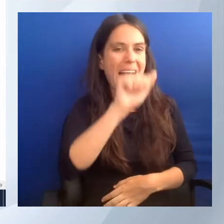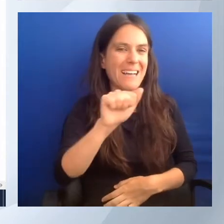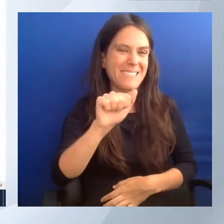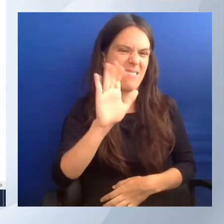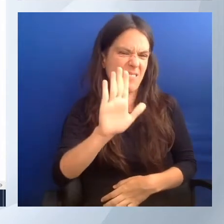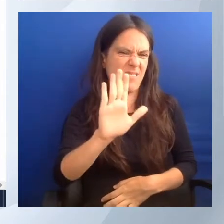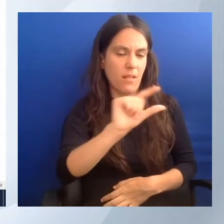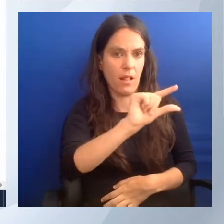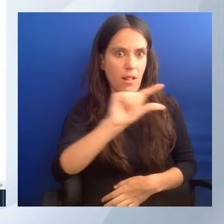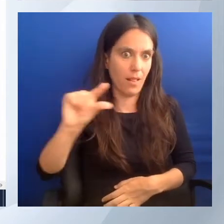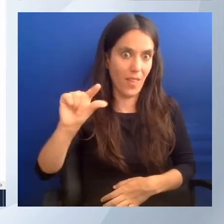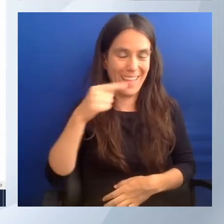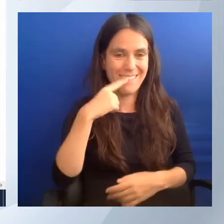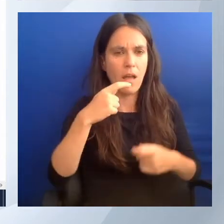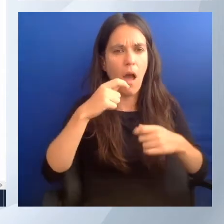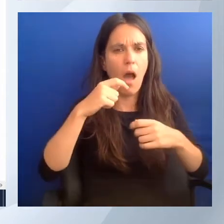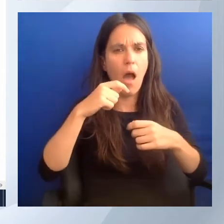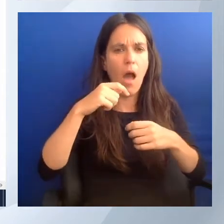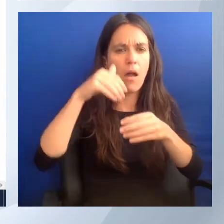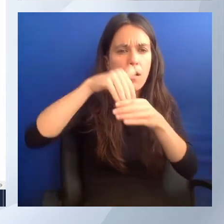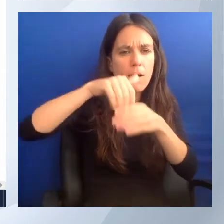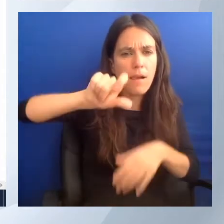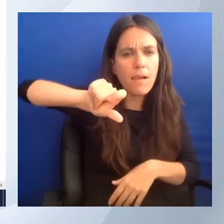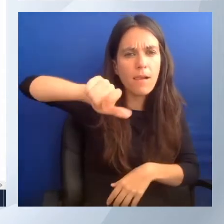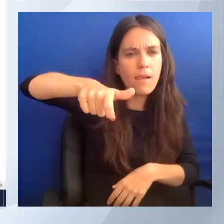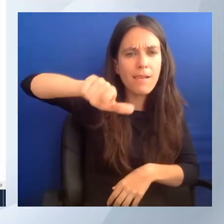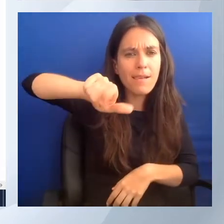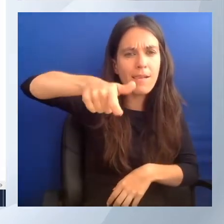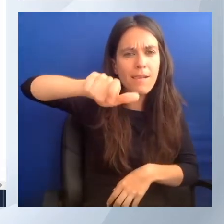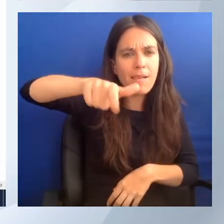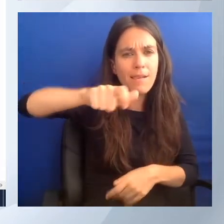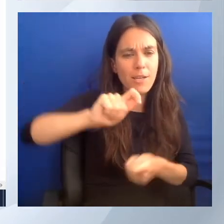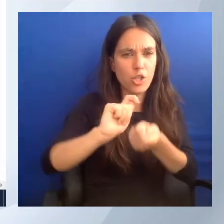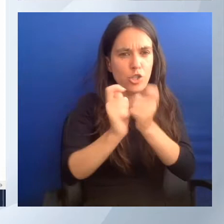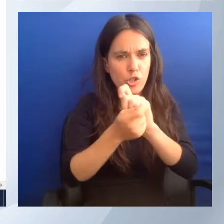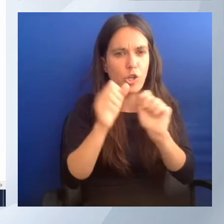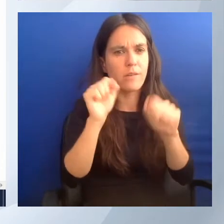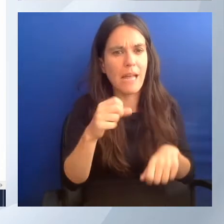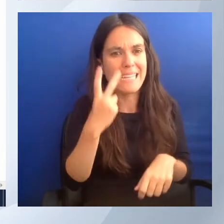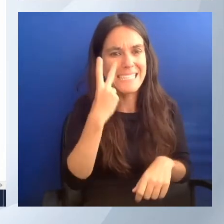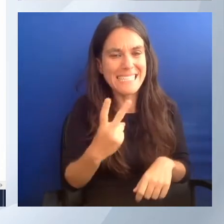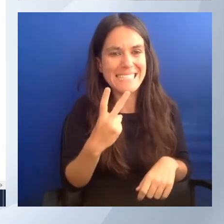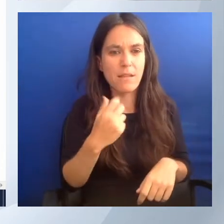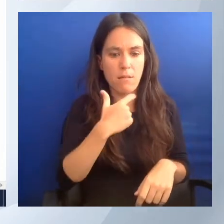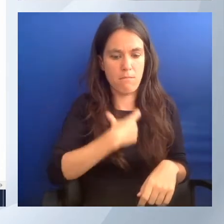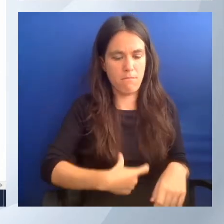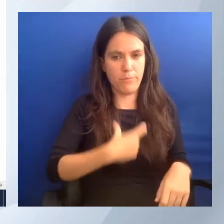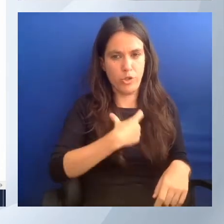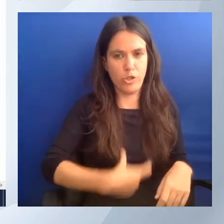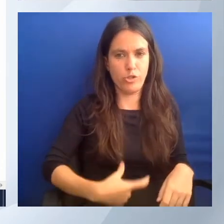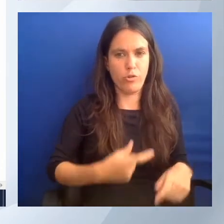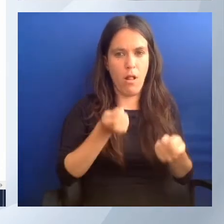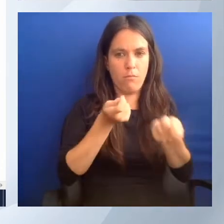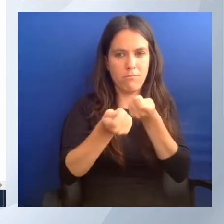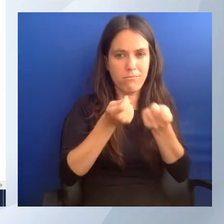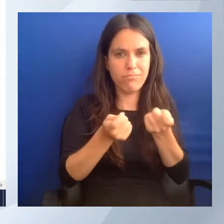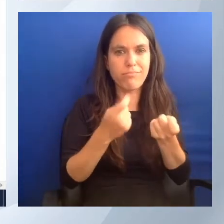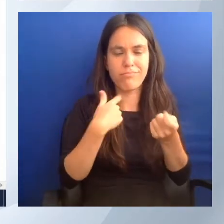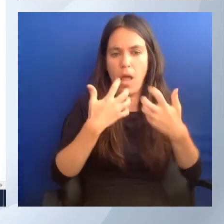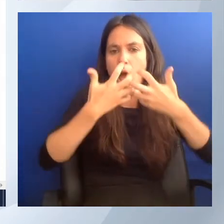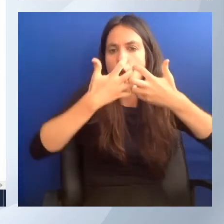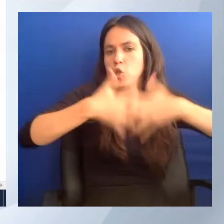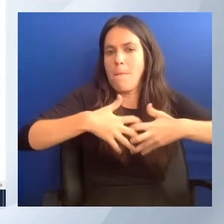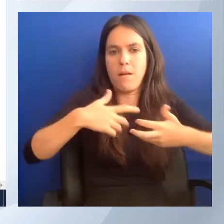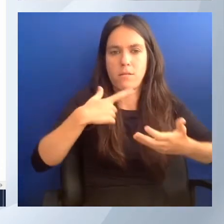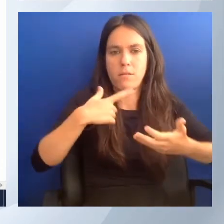some configuration. And one of the things that I did is I added my custom domain and I automatically added a certificate, so